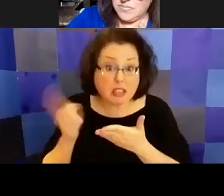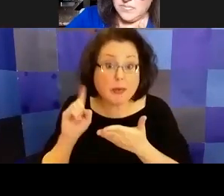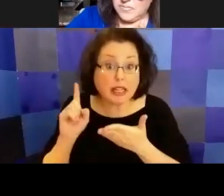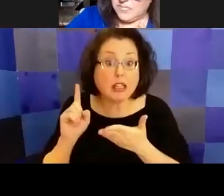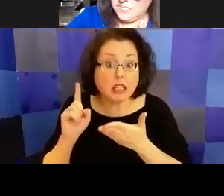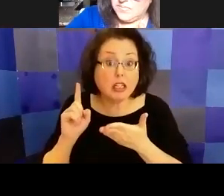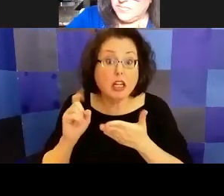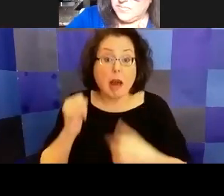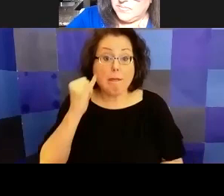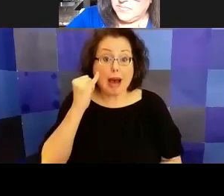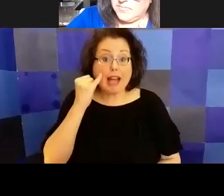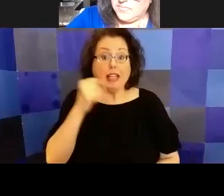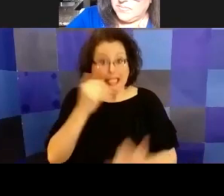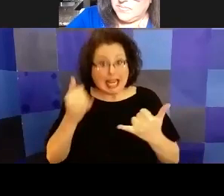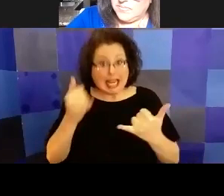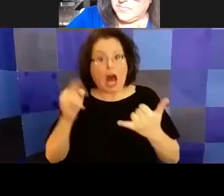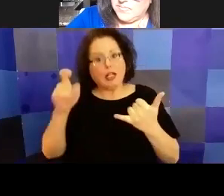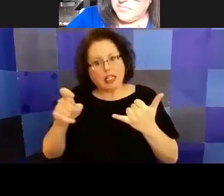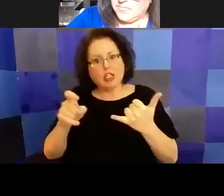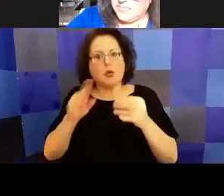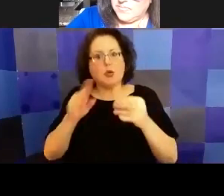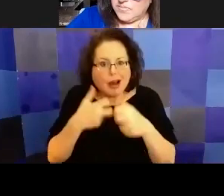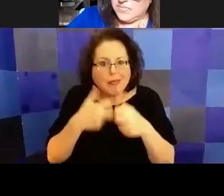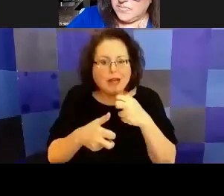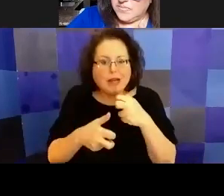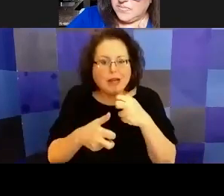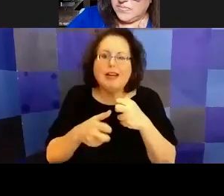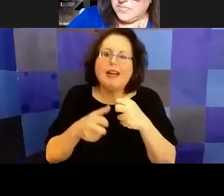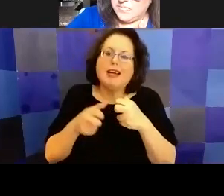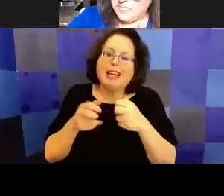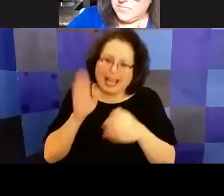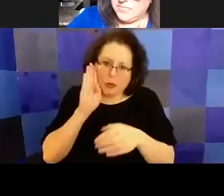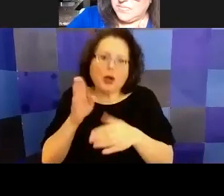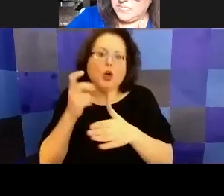fix the small budget hole here, it will cost you the lives that you saved.